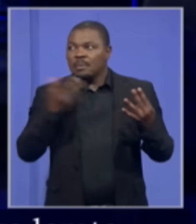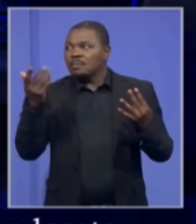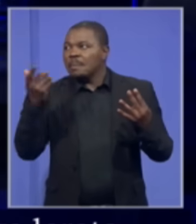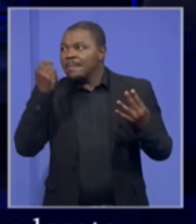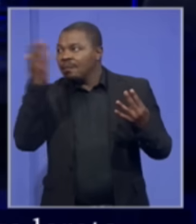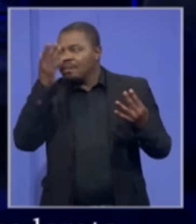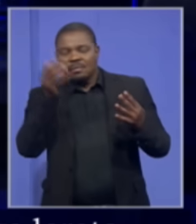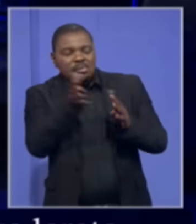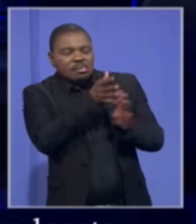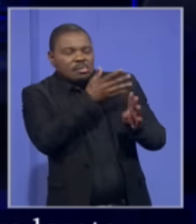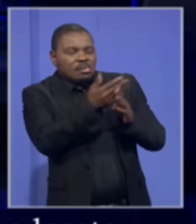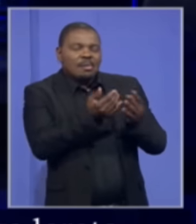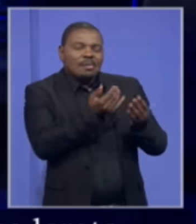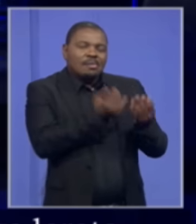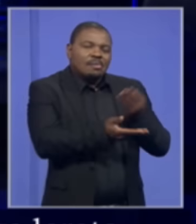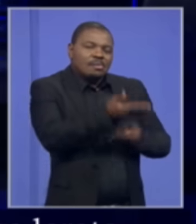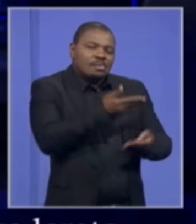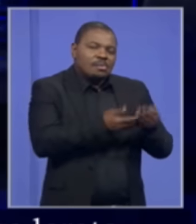tsa marato.